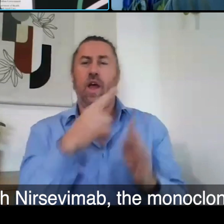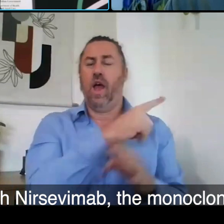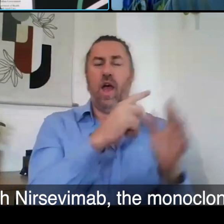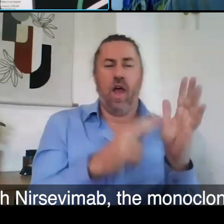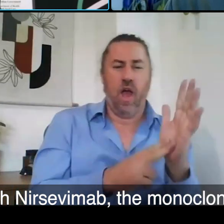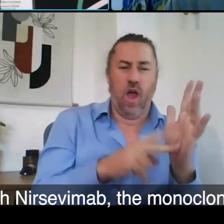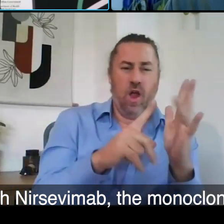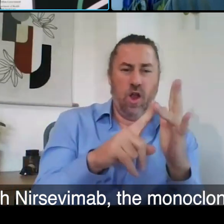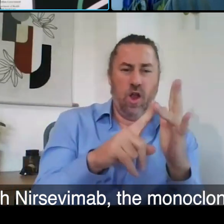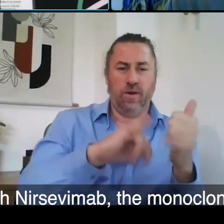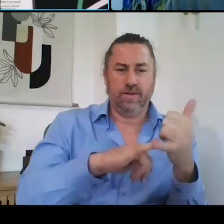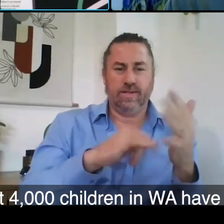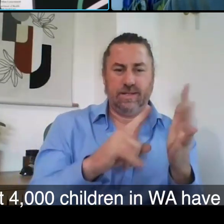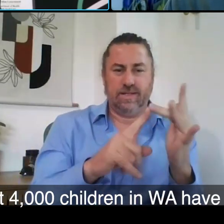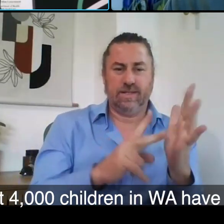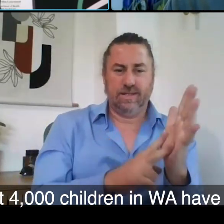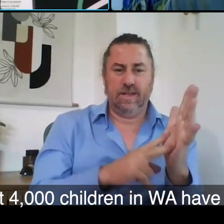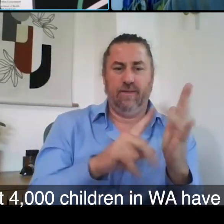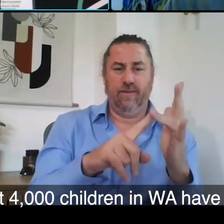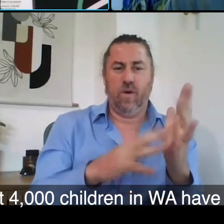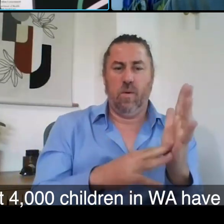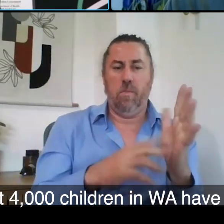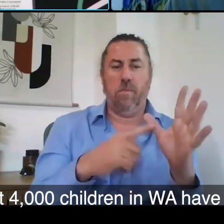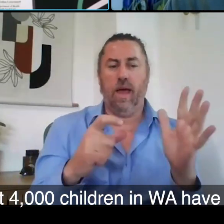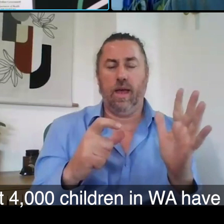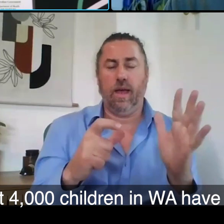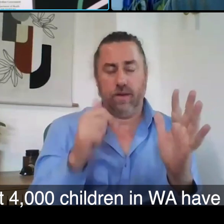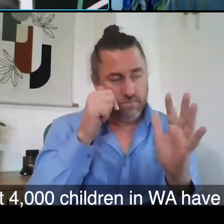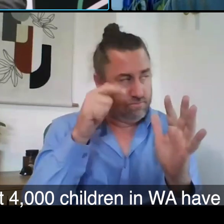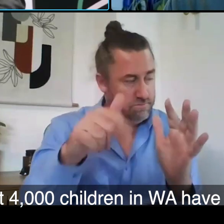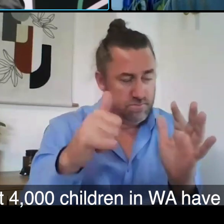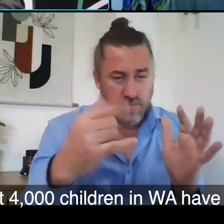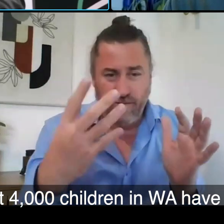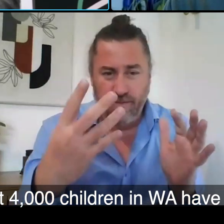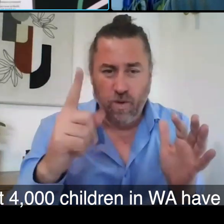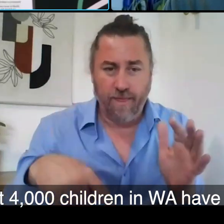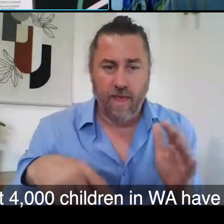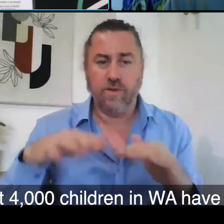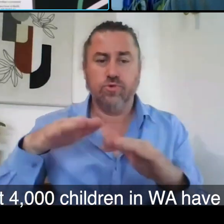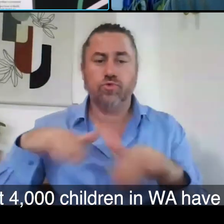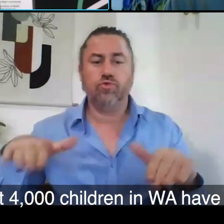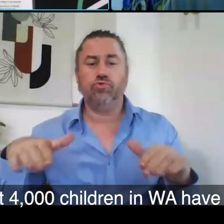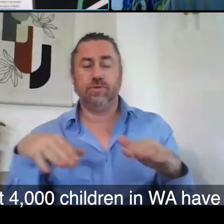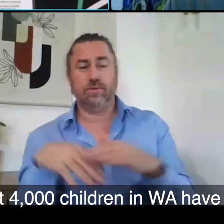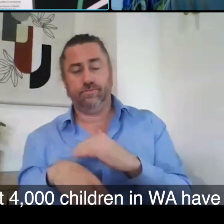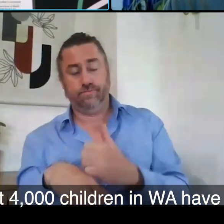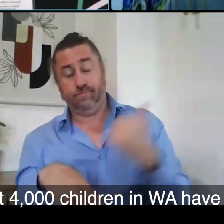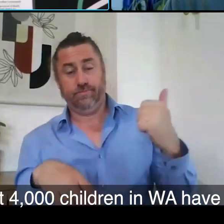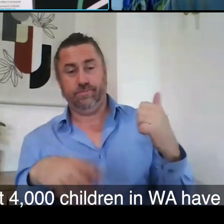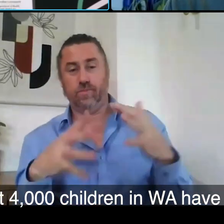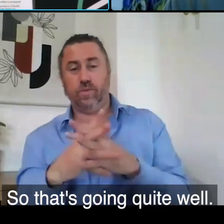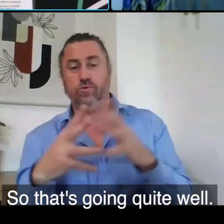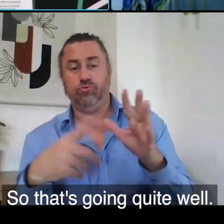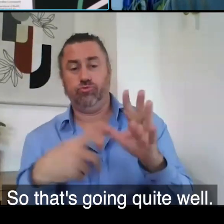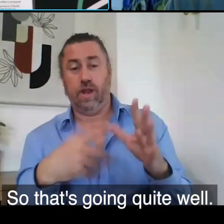the monoclonal antibody. There's already about almost 4,000 children in WA have